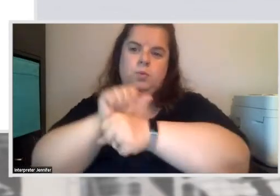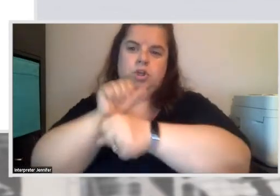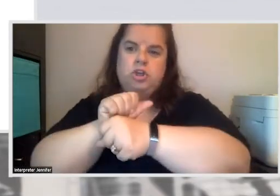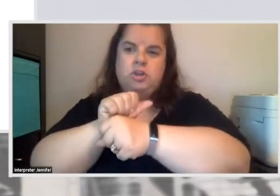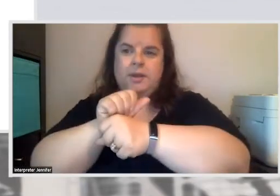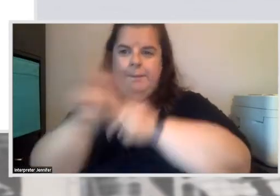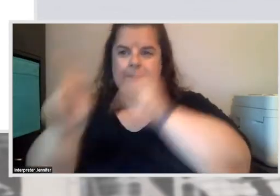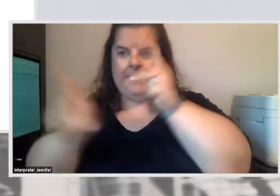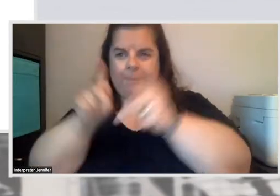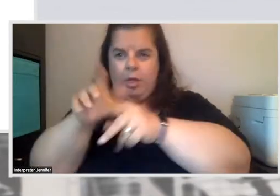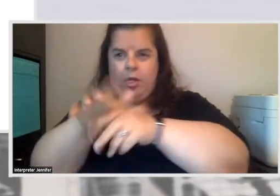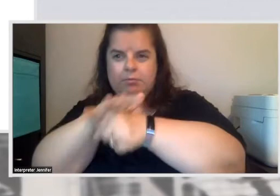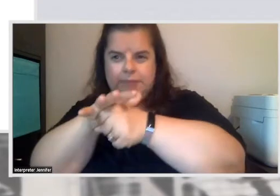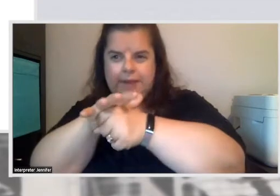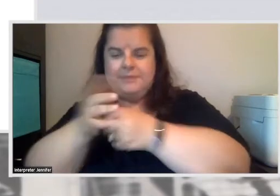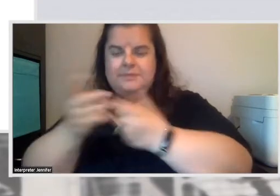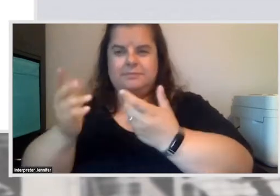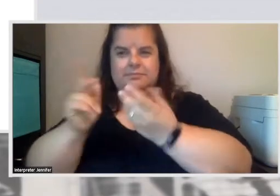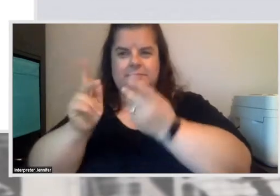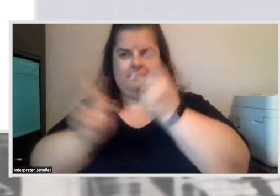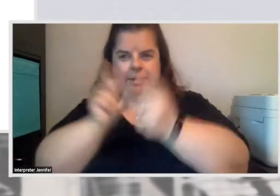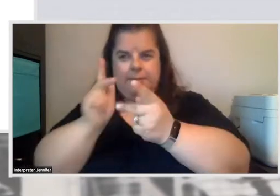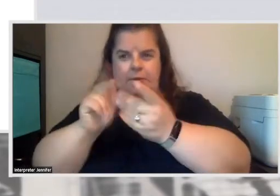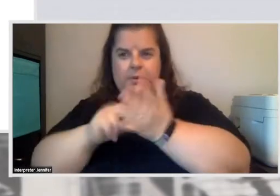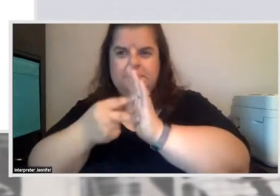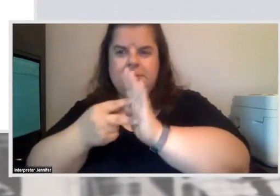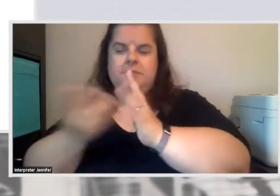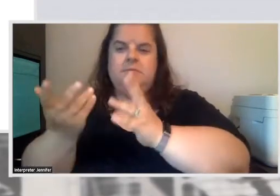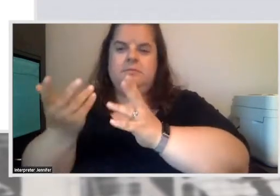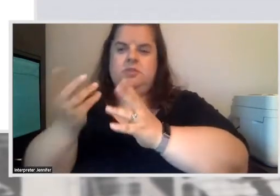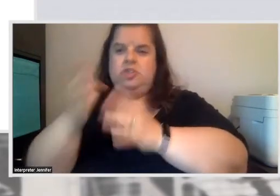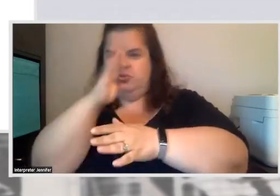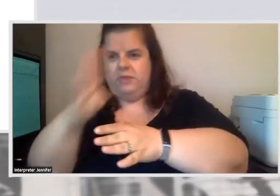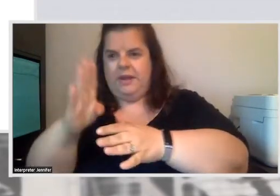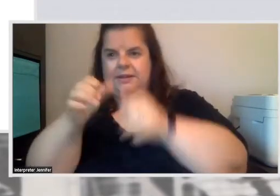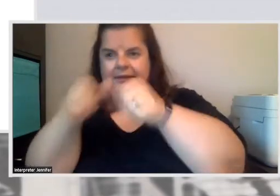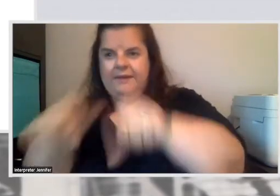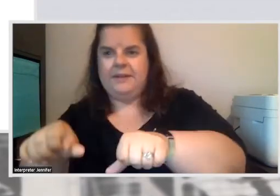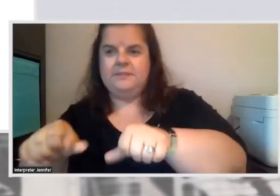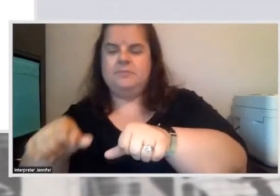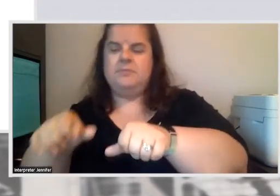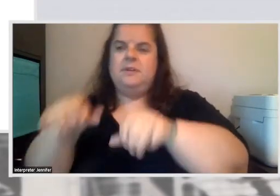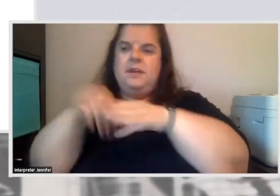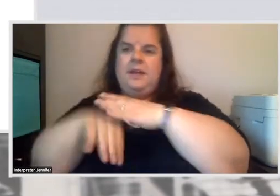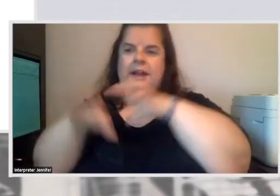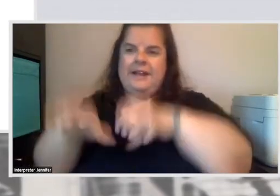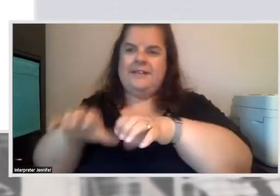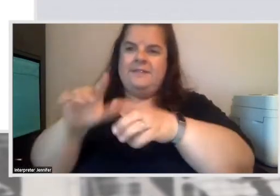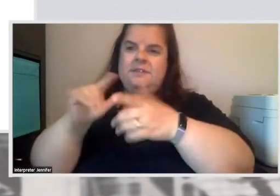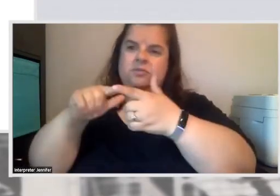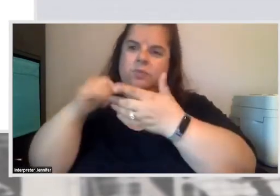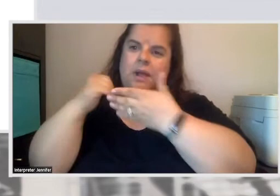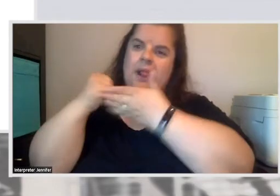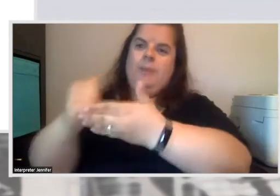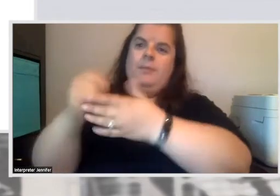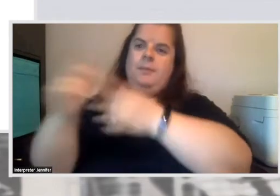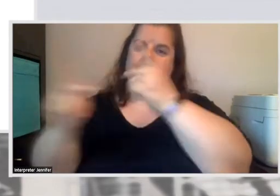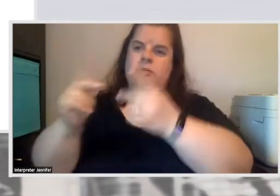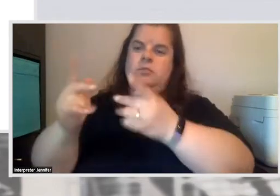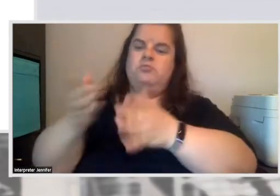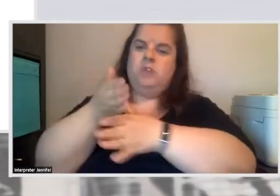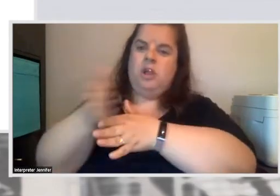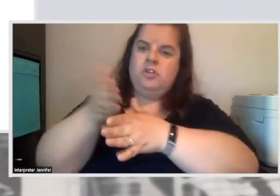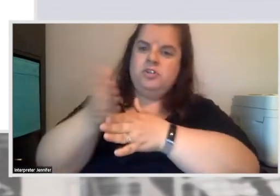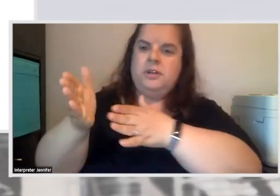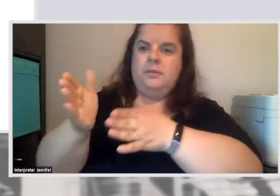say people-based, your direct investments in those activities which help people. So it's in our, largely in our business lending